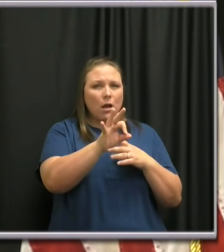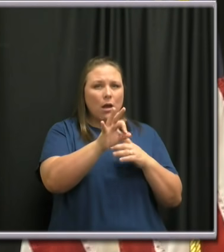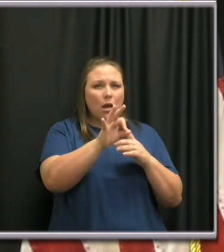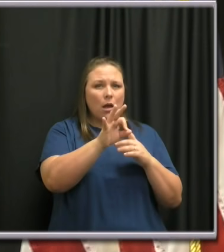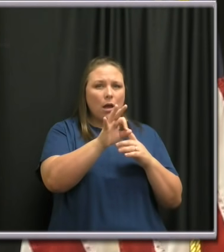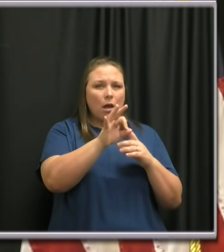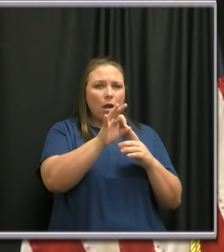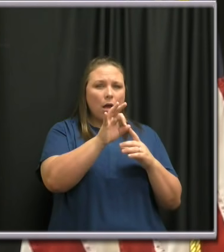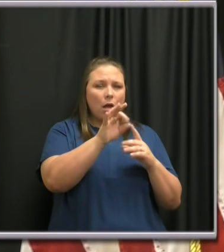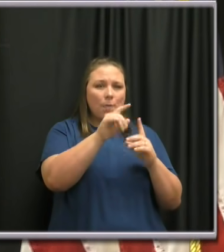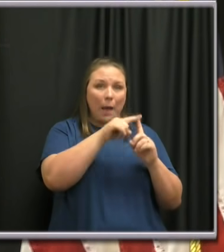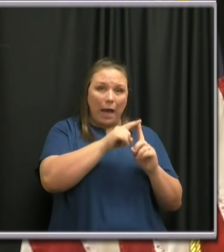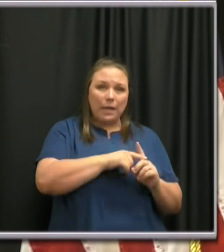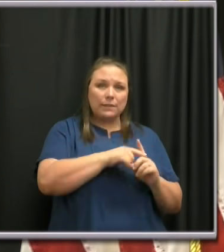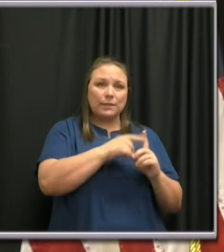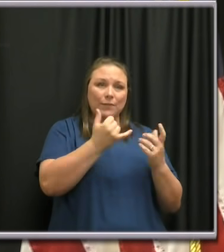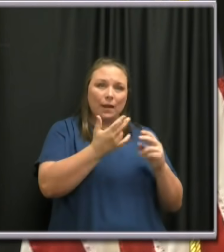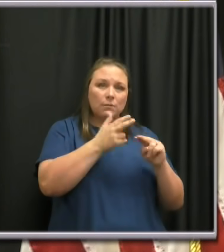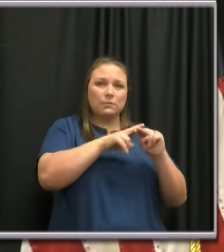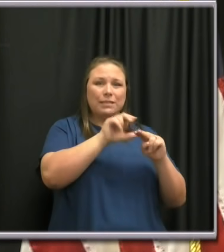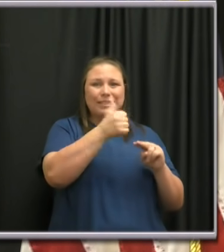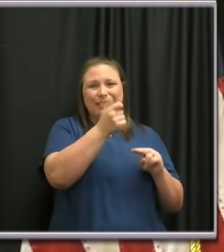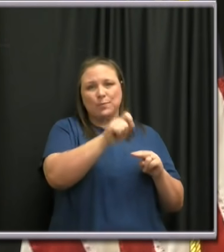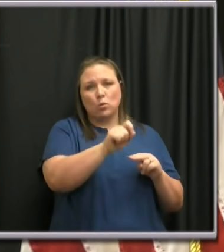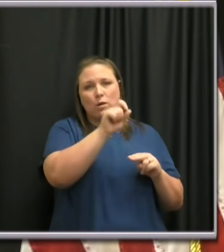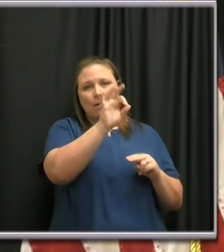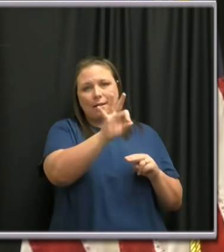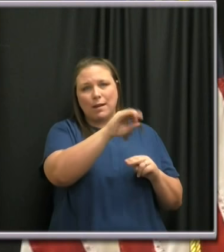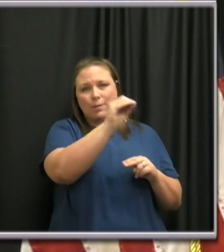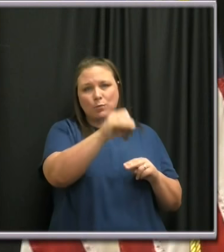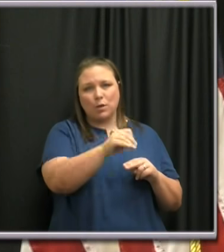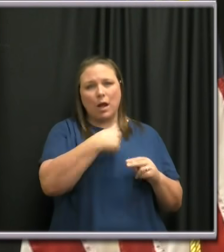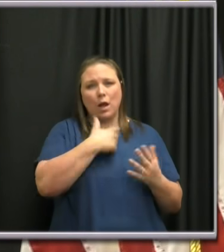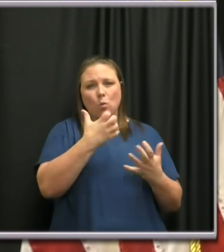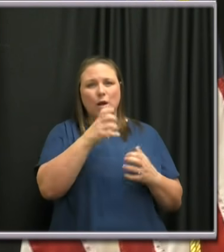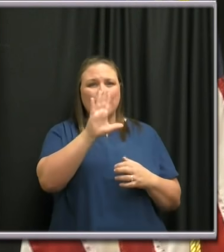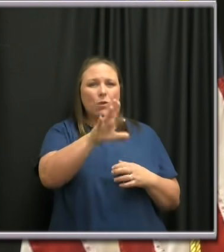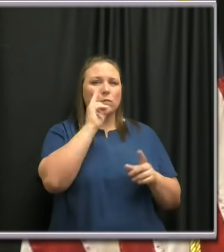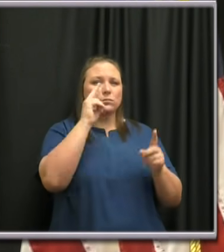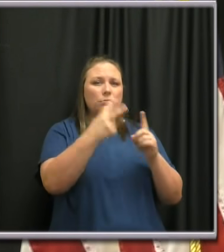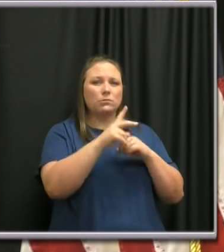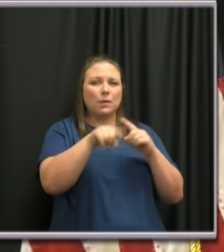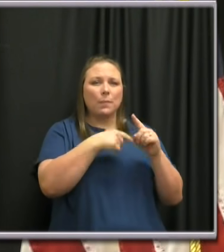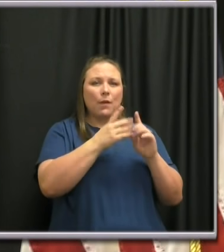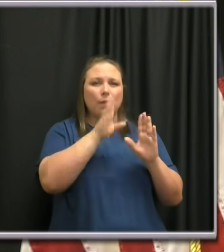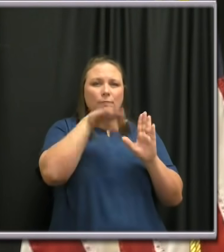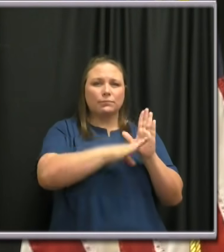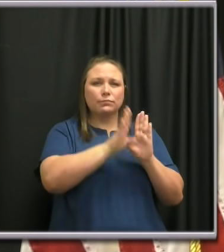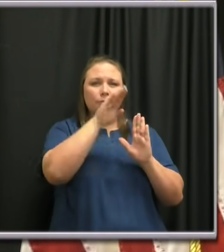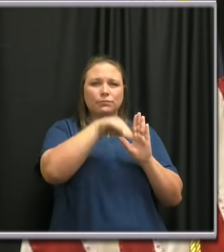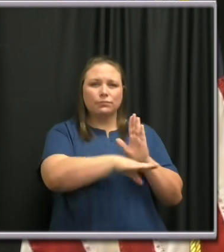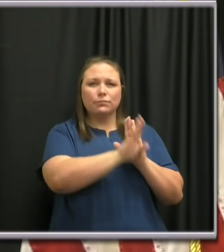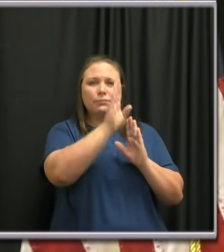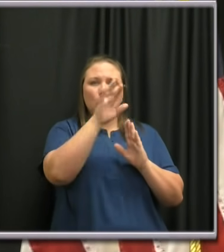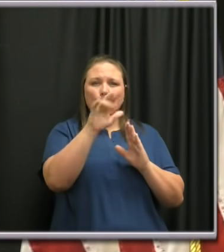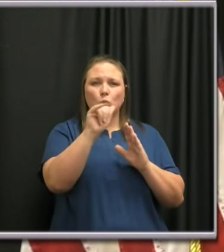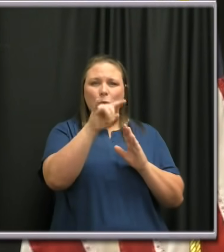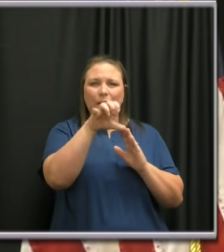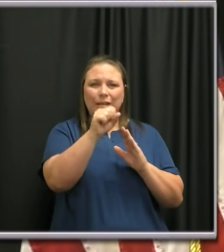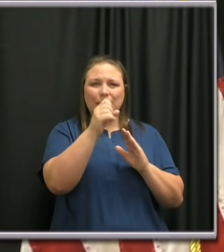was 10.9%, and it fluctuates. I'd like to hear his thoughts on the fluctuating rates of positive test